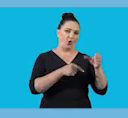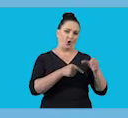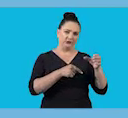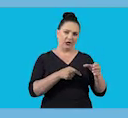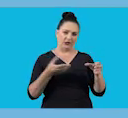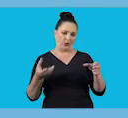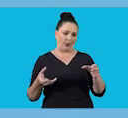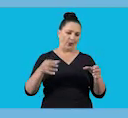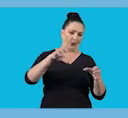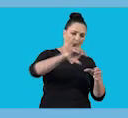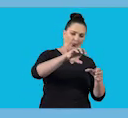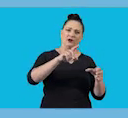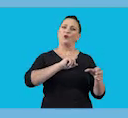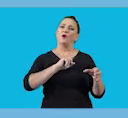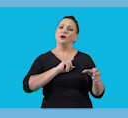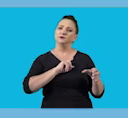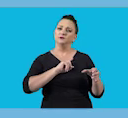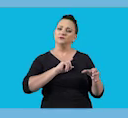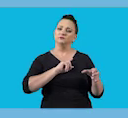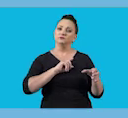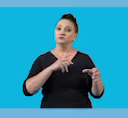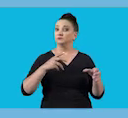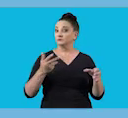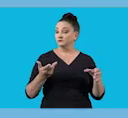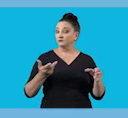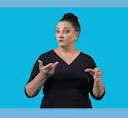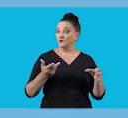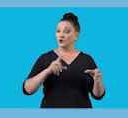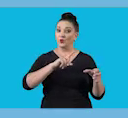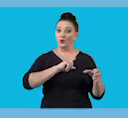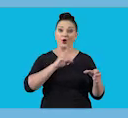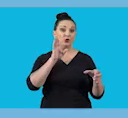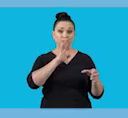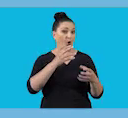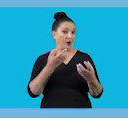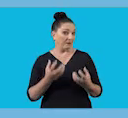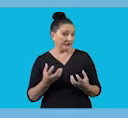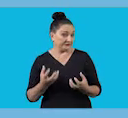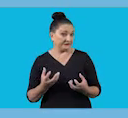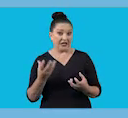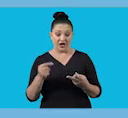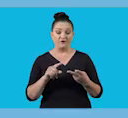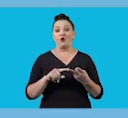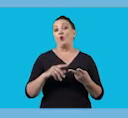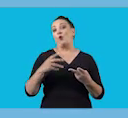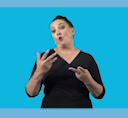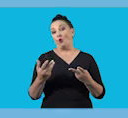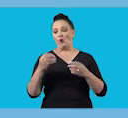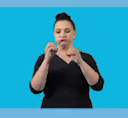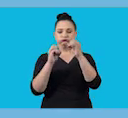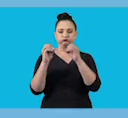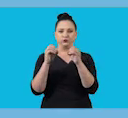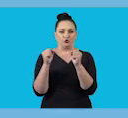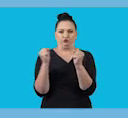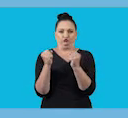from one container to a different container? Is it because they do not have a definite mass? Or is it because